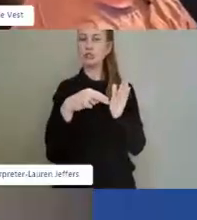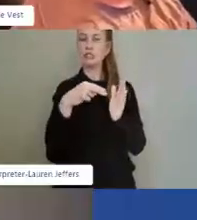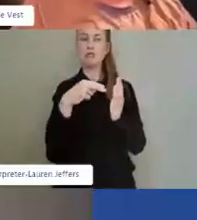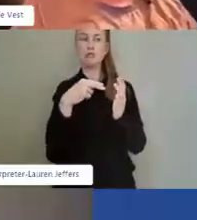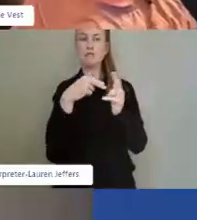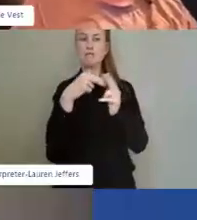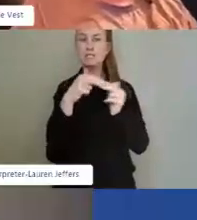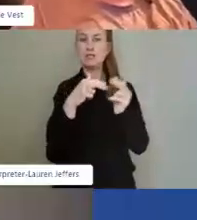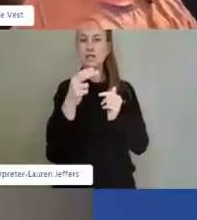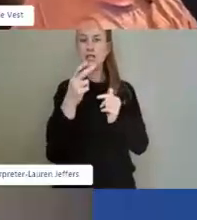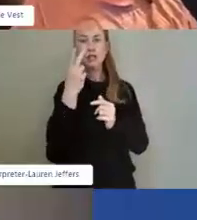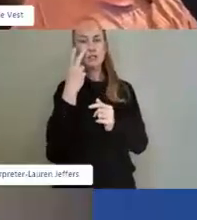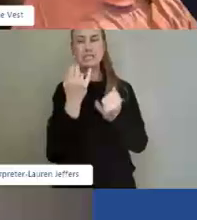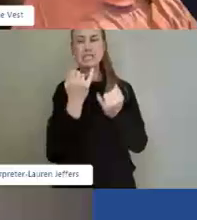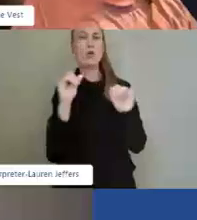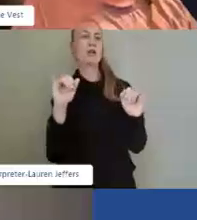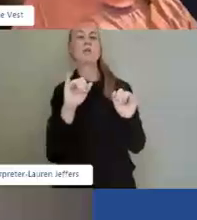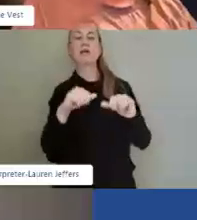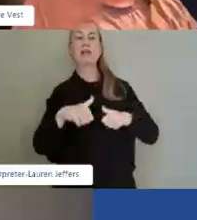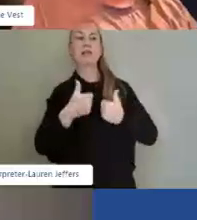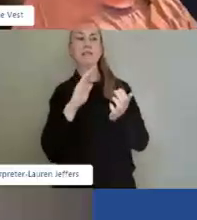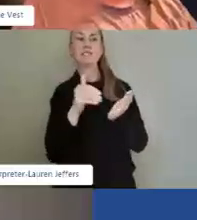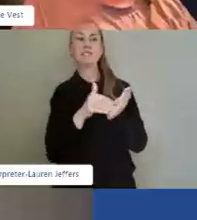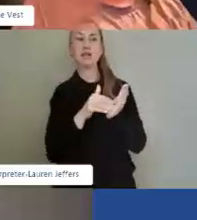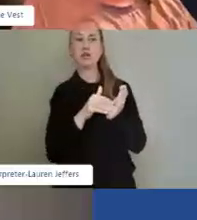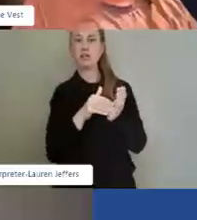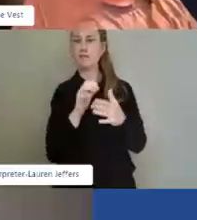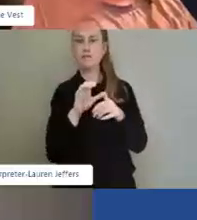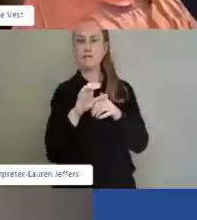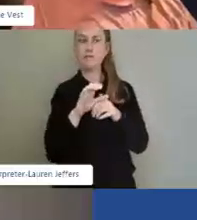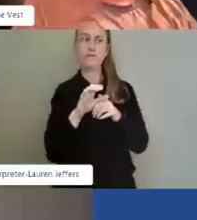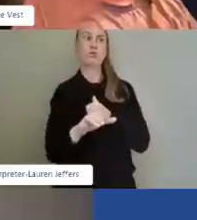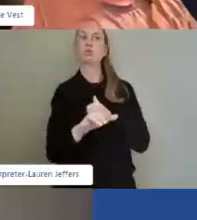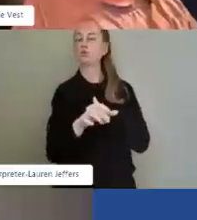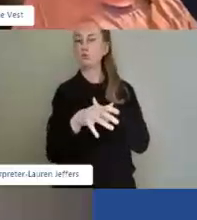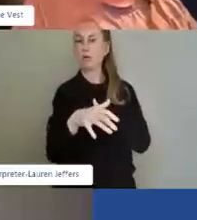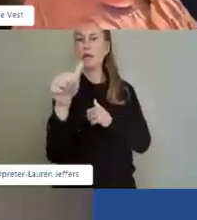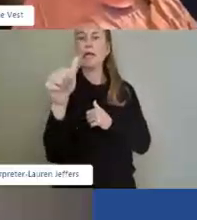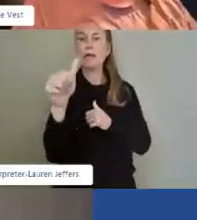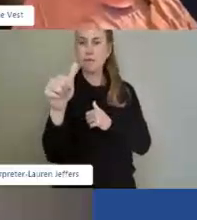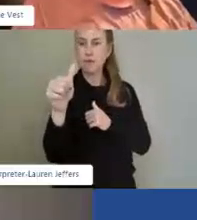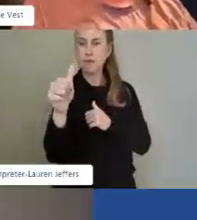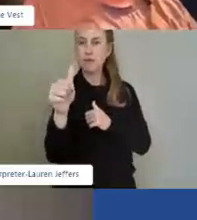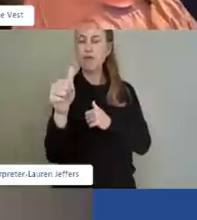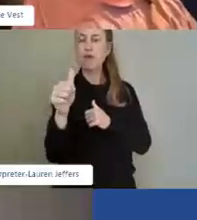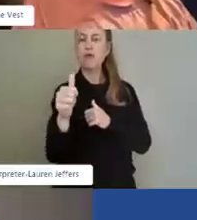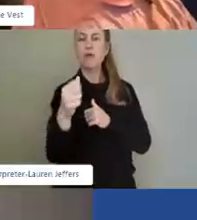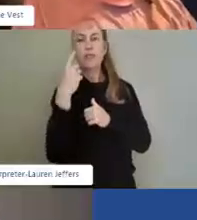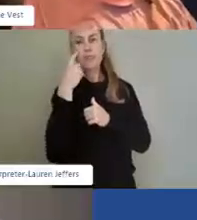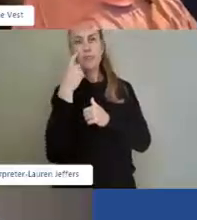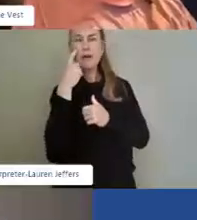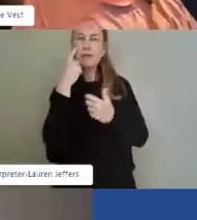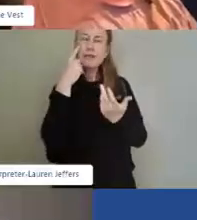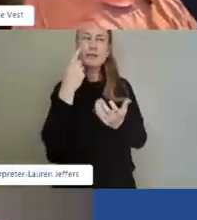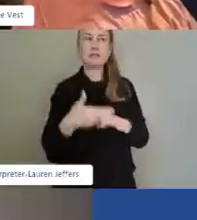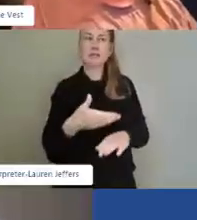with an independent living center, they just almost chase you right back out the door. Things are getting better now. I don't know if it's the changes